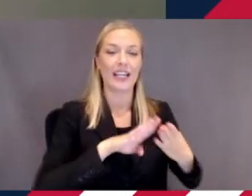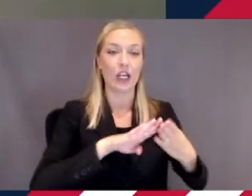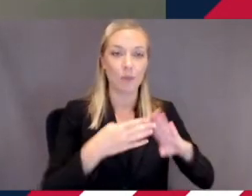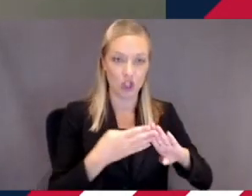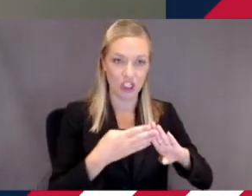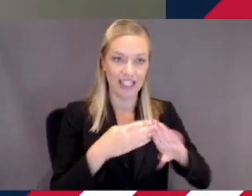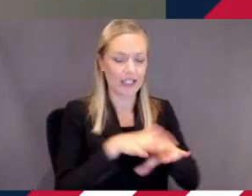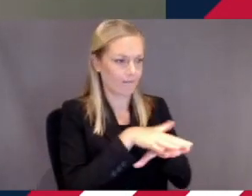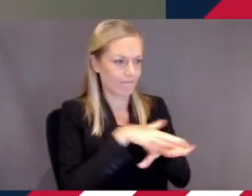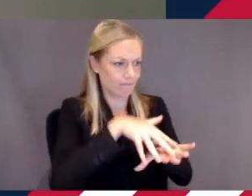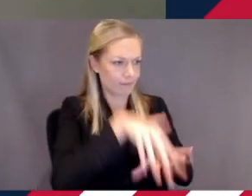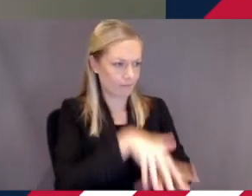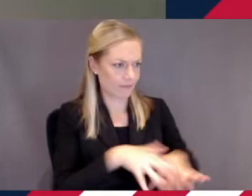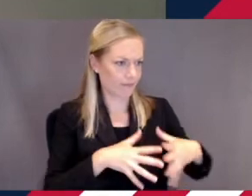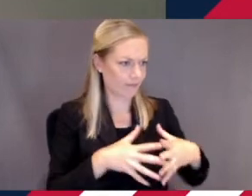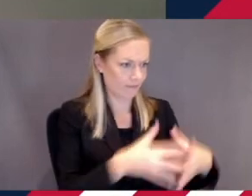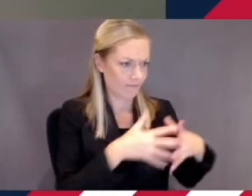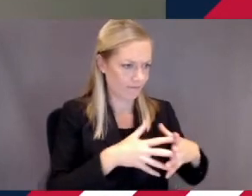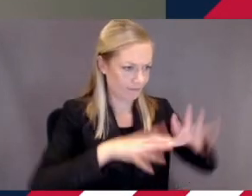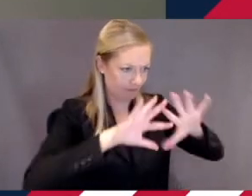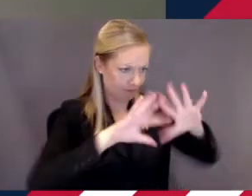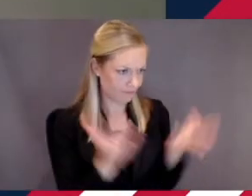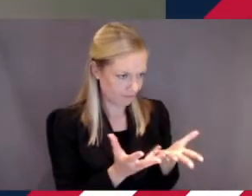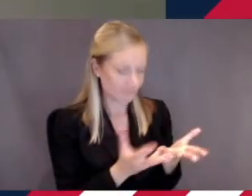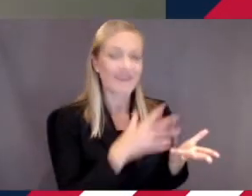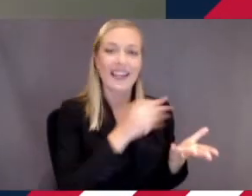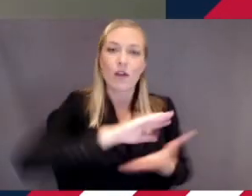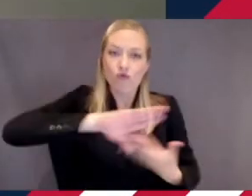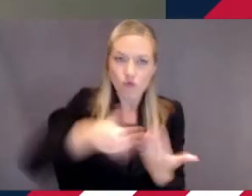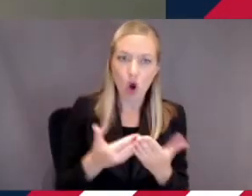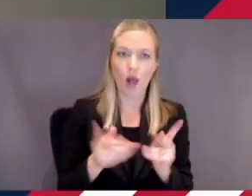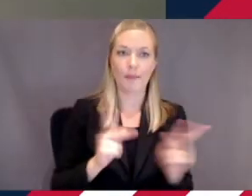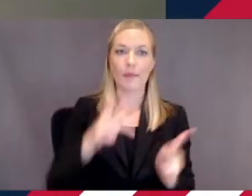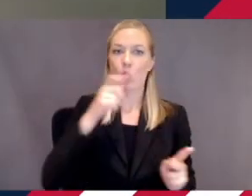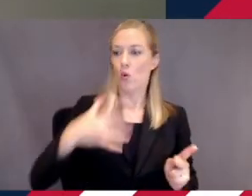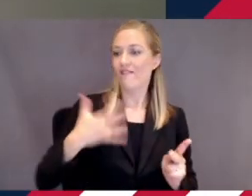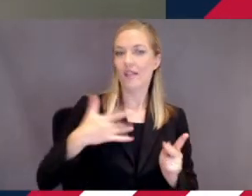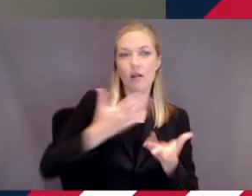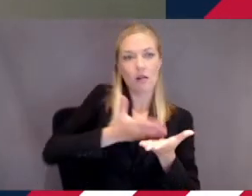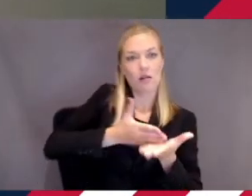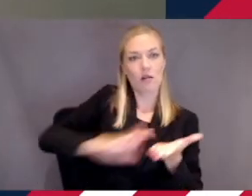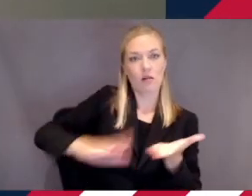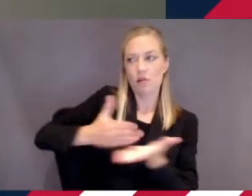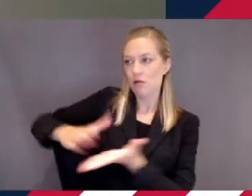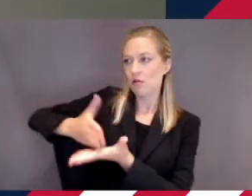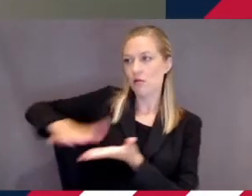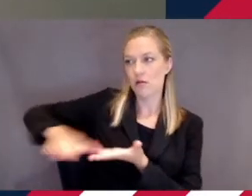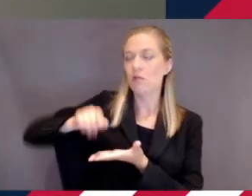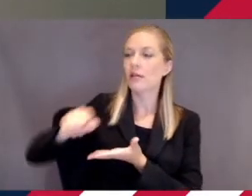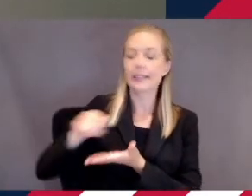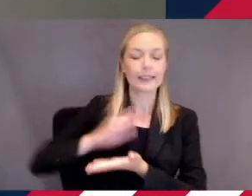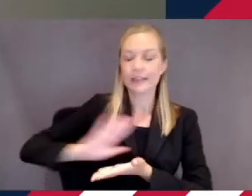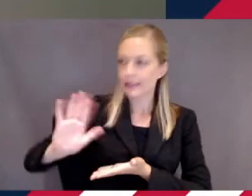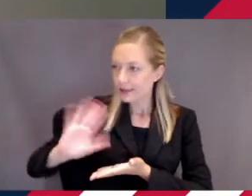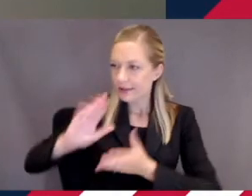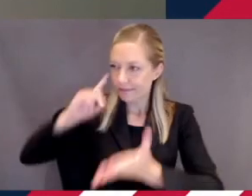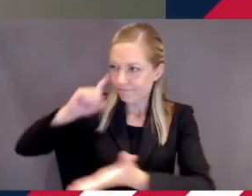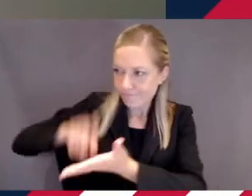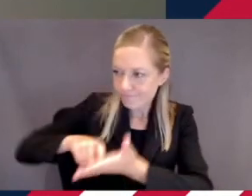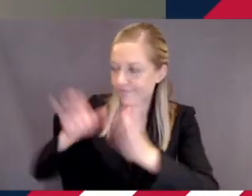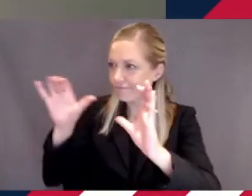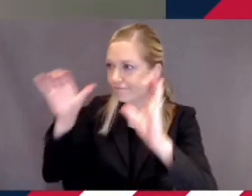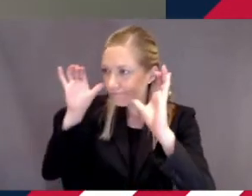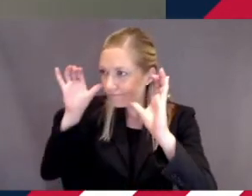feels left out of the process. We must ensure that the future of our party represents the future of the country. So